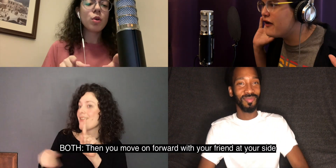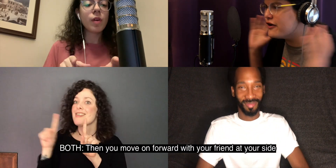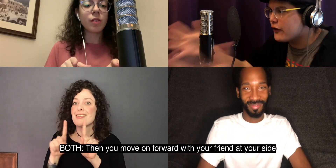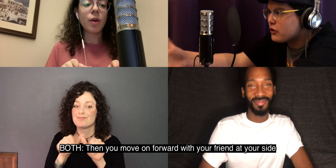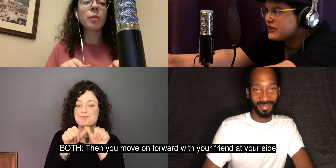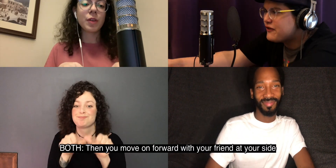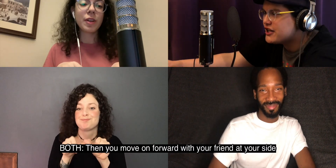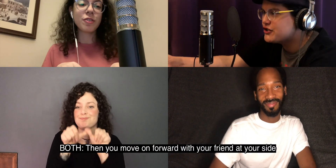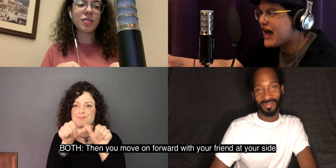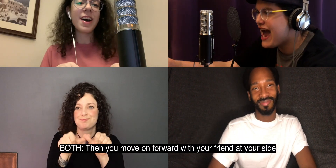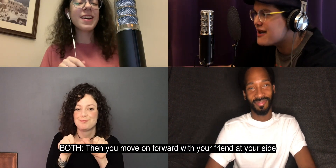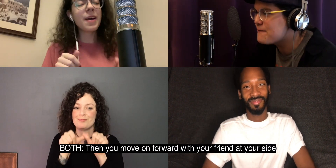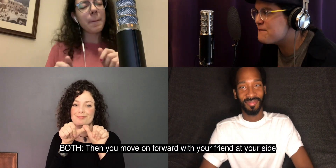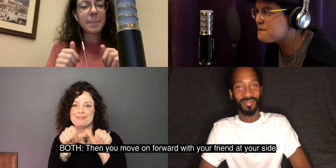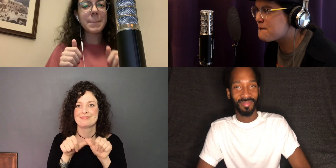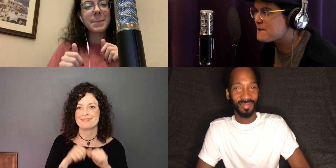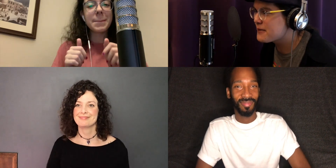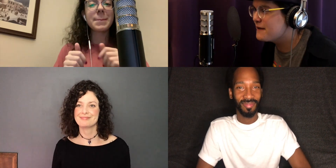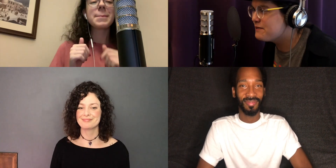Then you move on forward with your friend at your side.